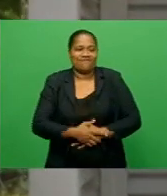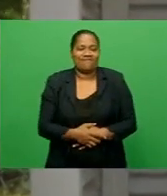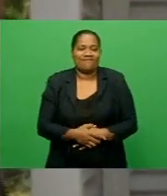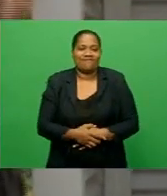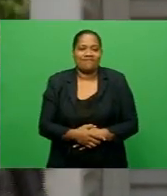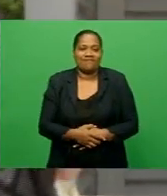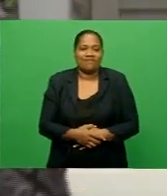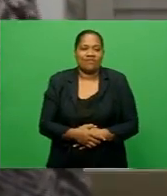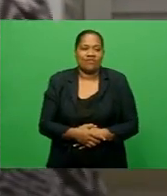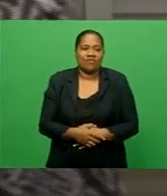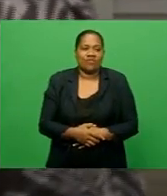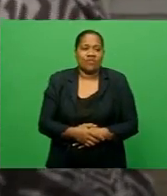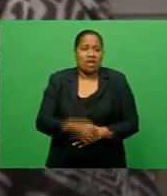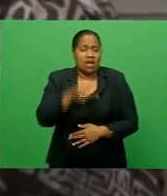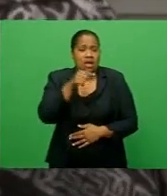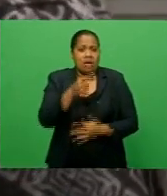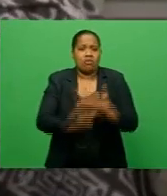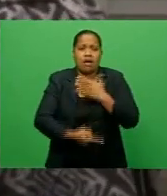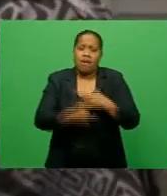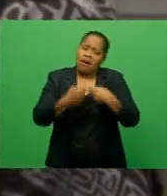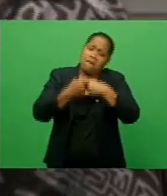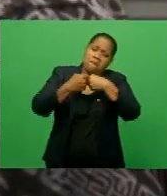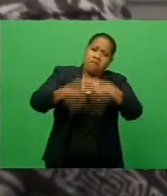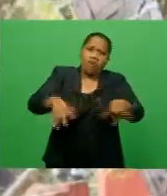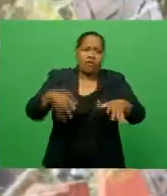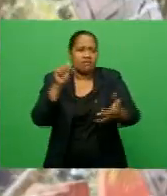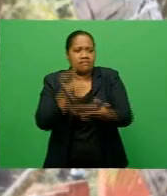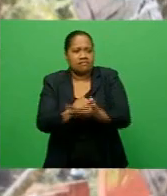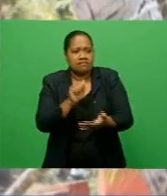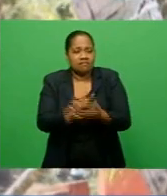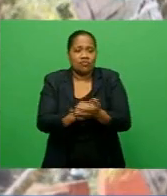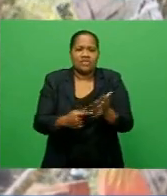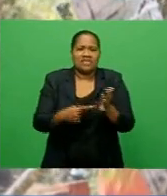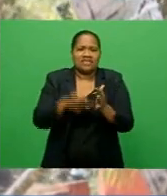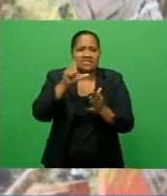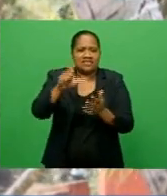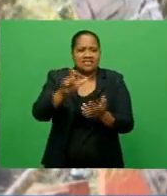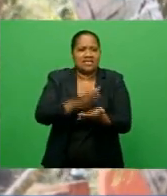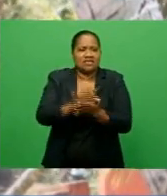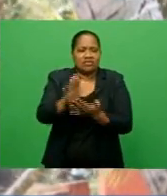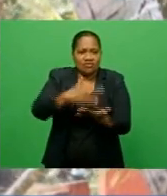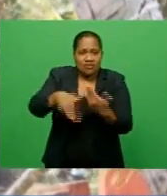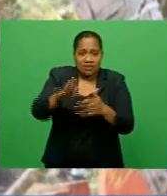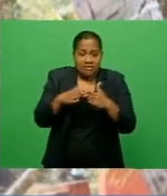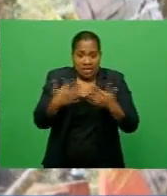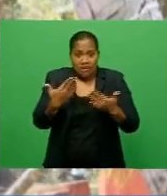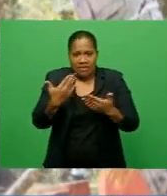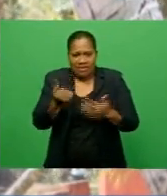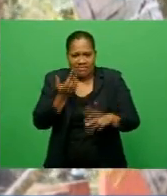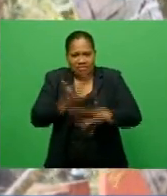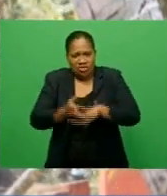The station was severely damaged following TC Harold. Now the new machines have been installed and we have produced great weather